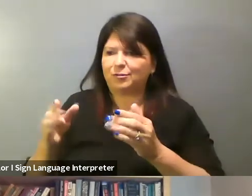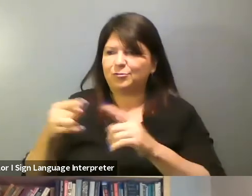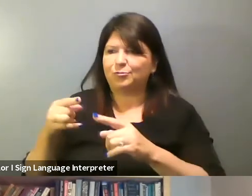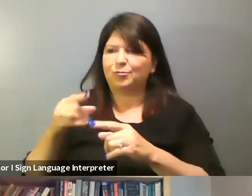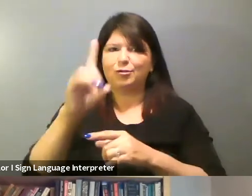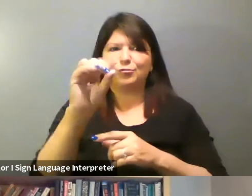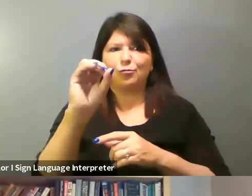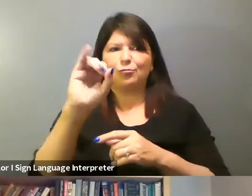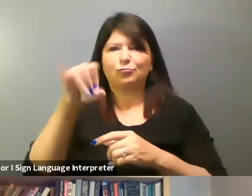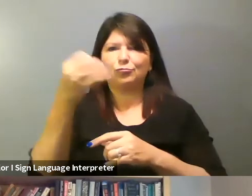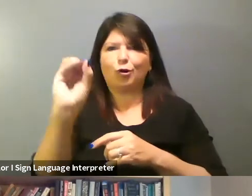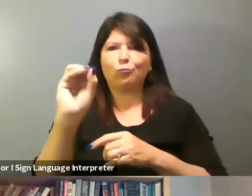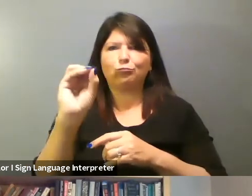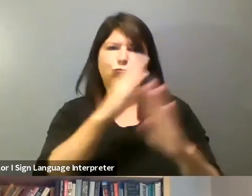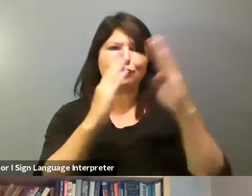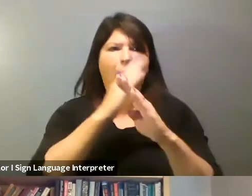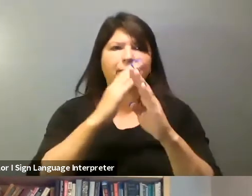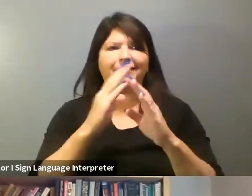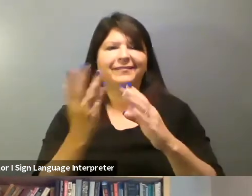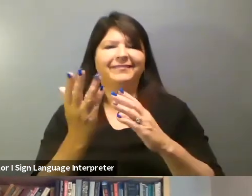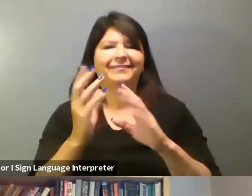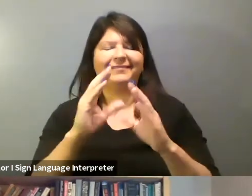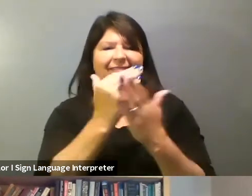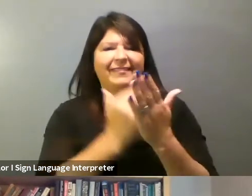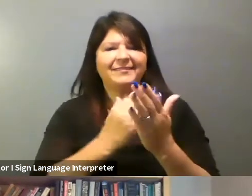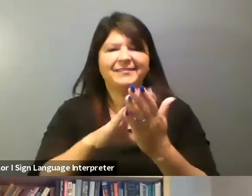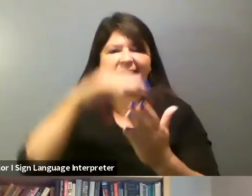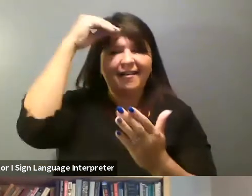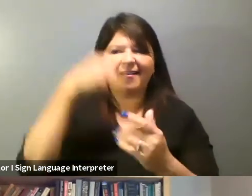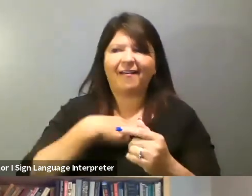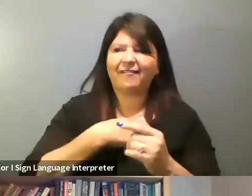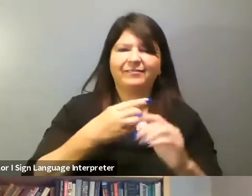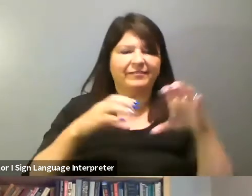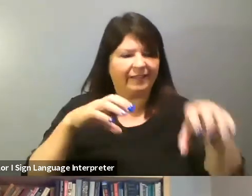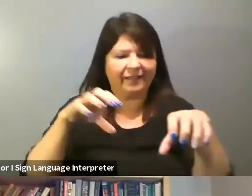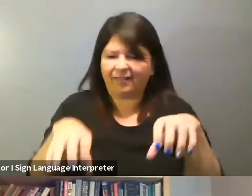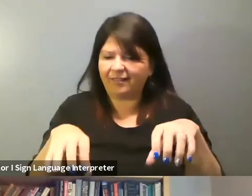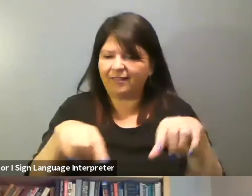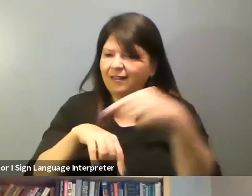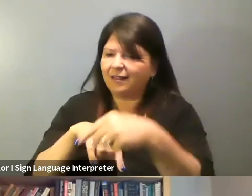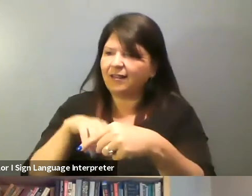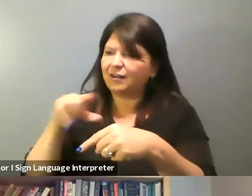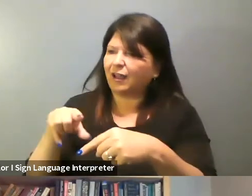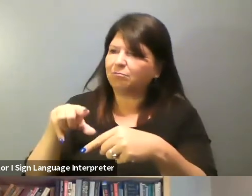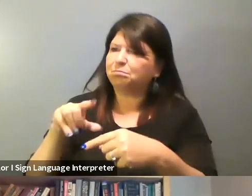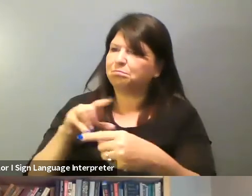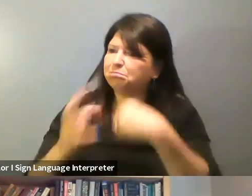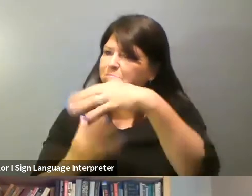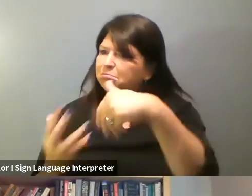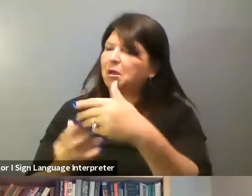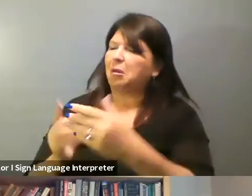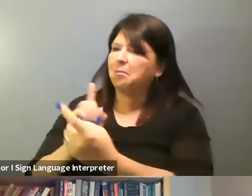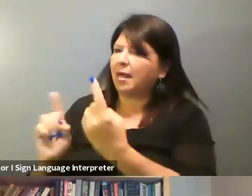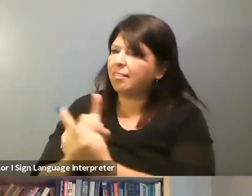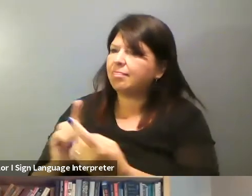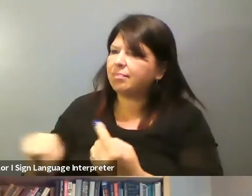it was pretty simple that we all kind of got mixed up together. The Black Panther Party supported the struggles of the